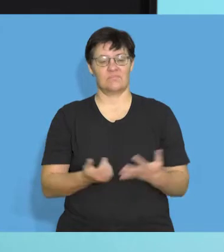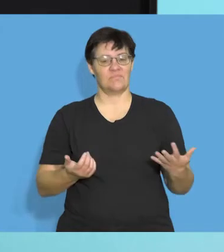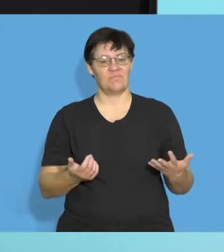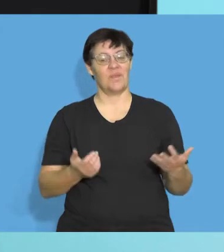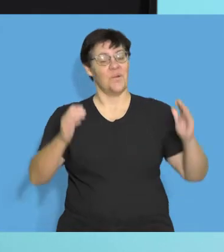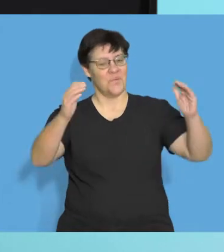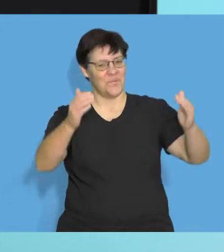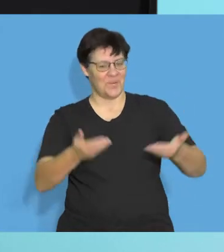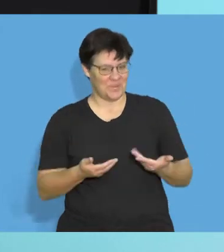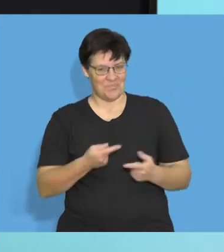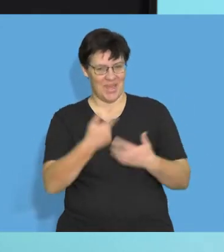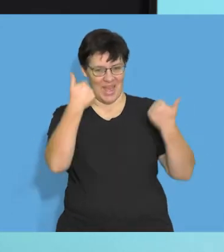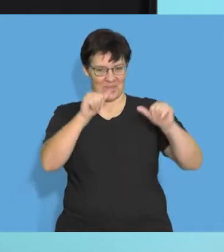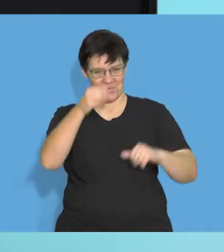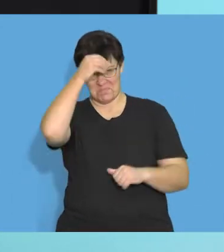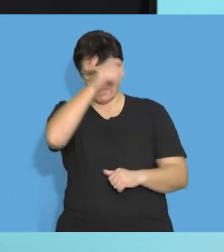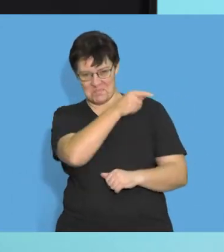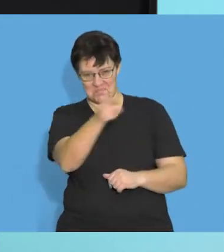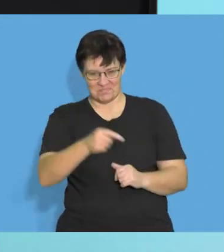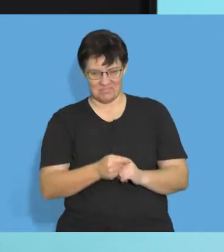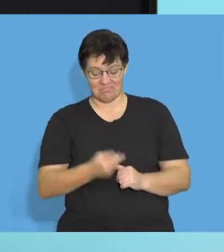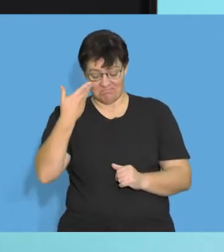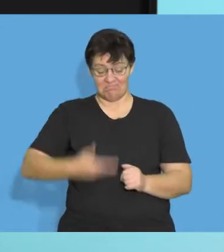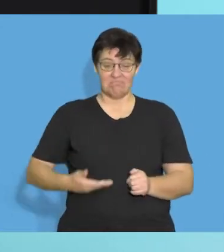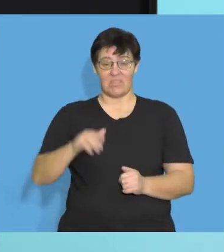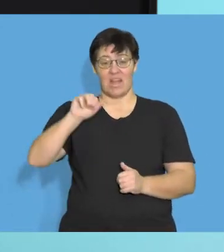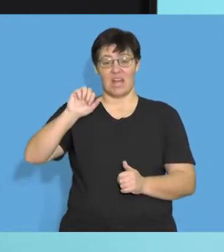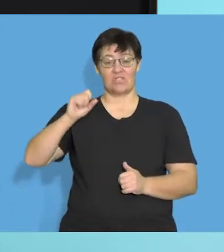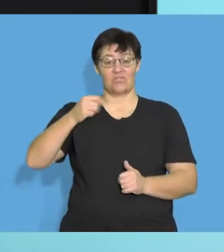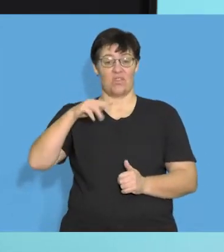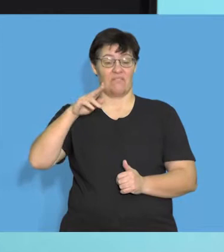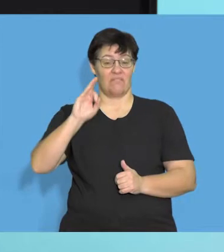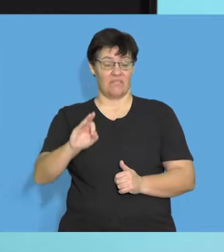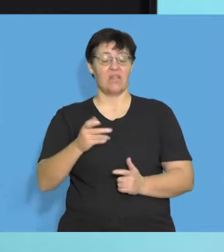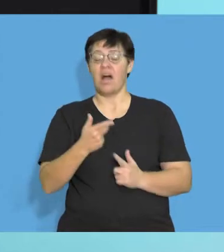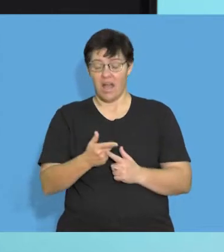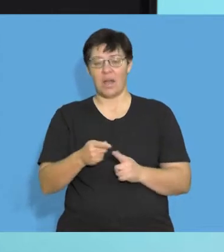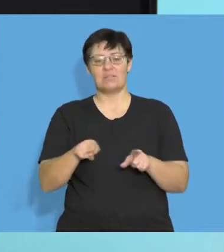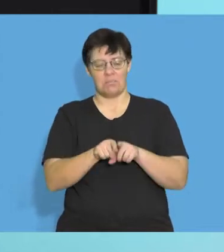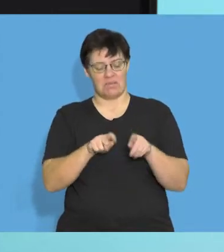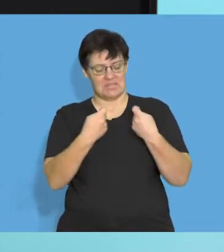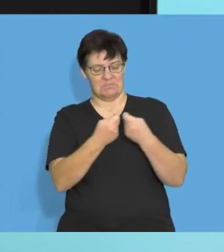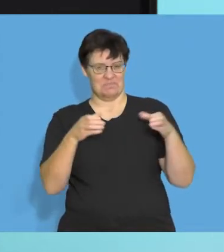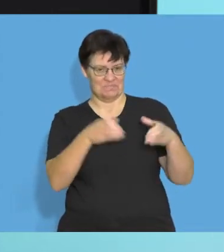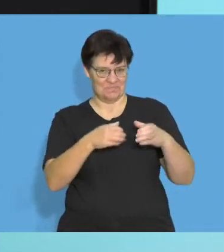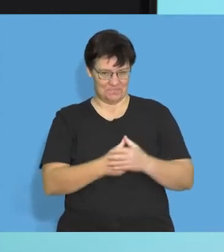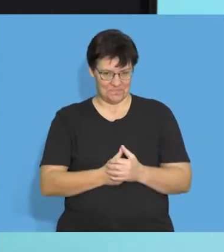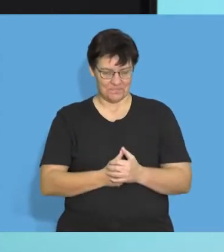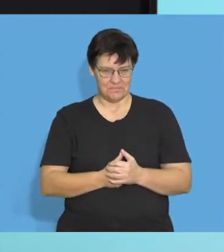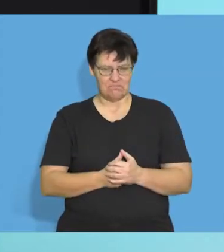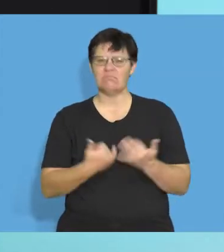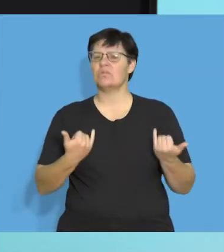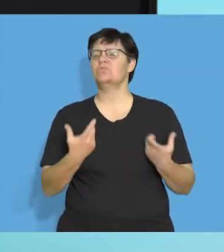Welcome, accounting boffins. You are with Ashraf Patel and the crew. Remember, we're dealing with